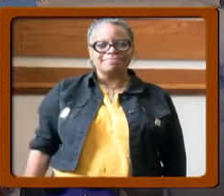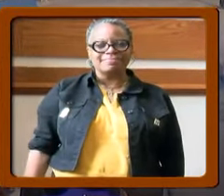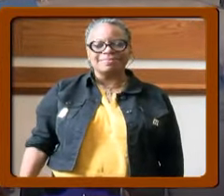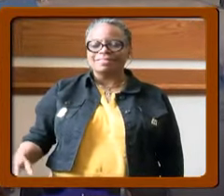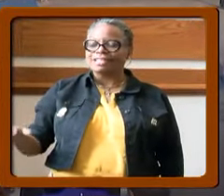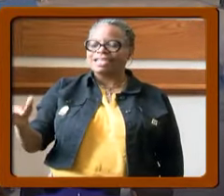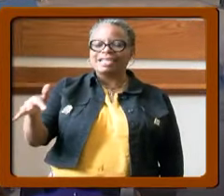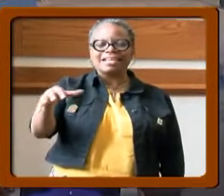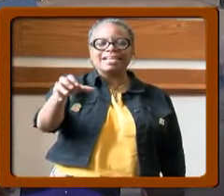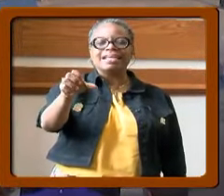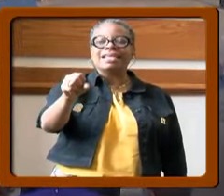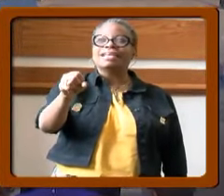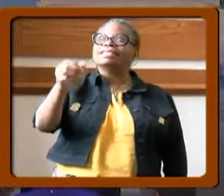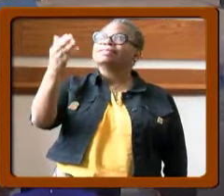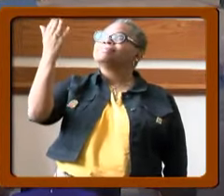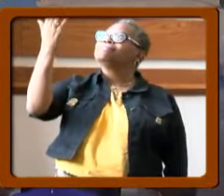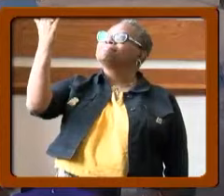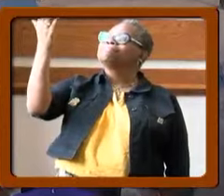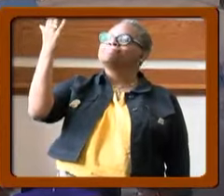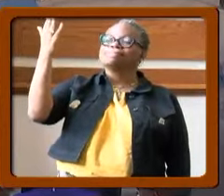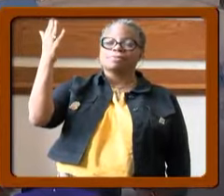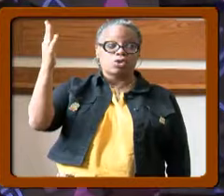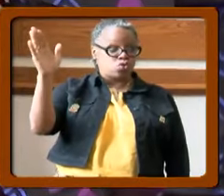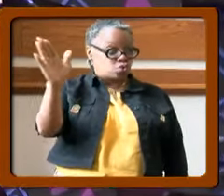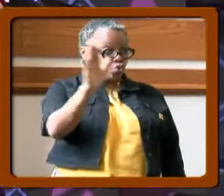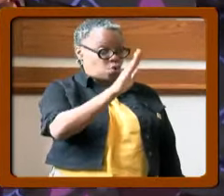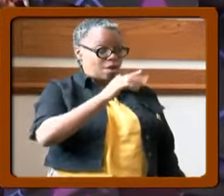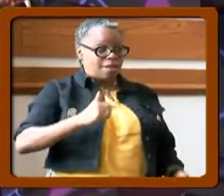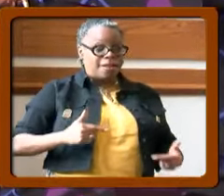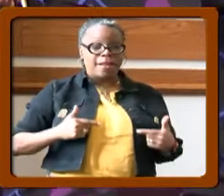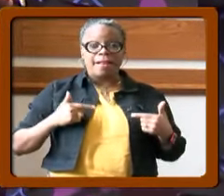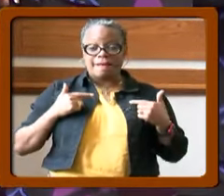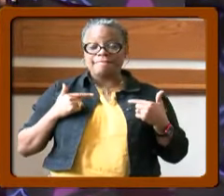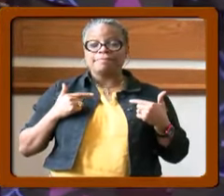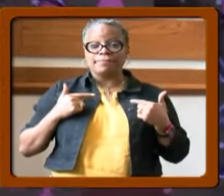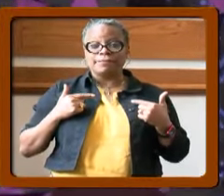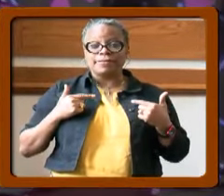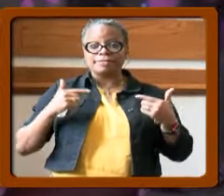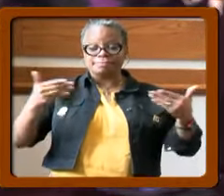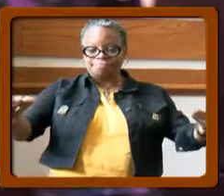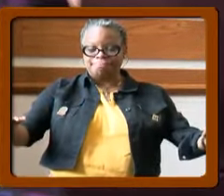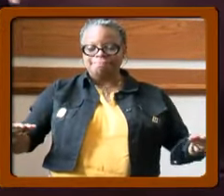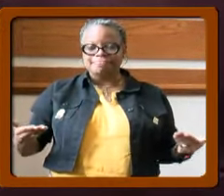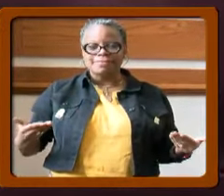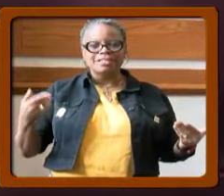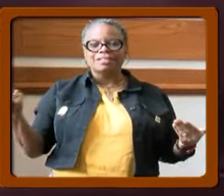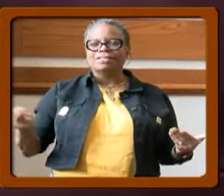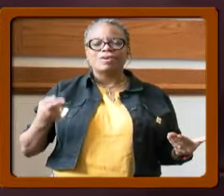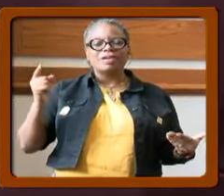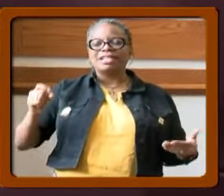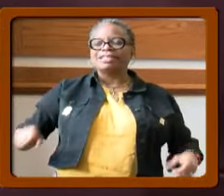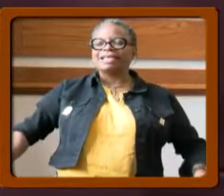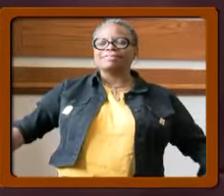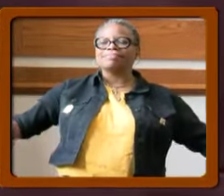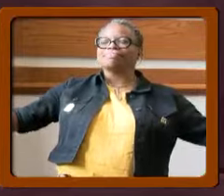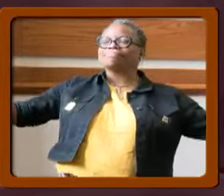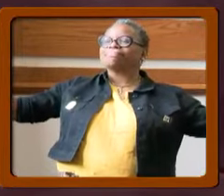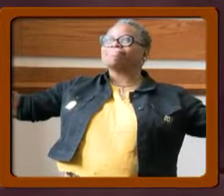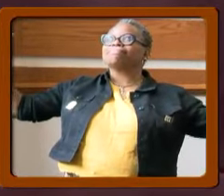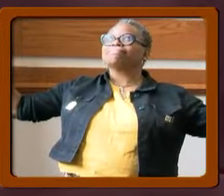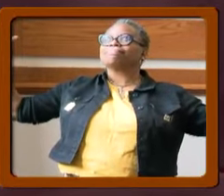Yes to the one who is your life. The doors of the church are open. Somebody ought to give your life.